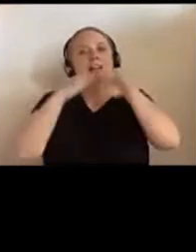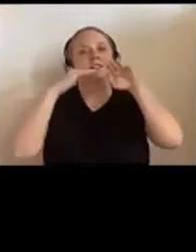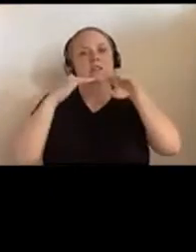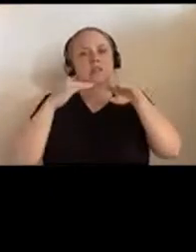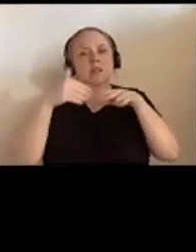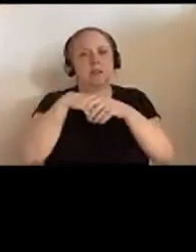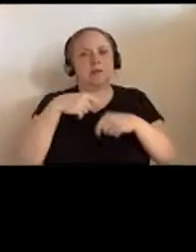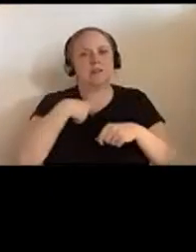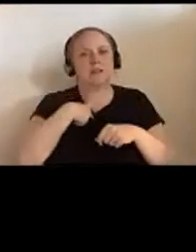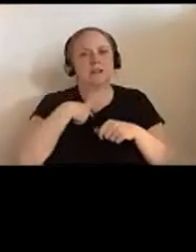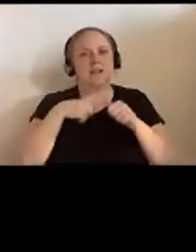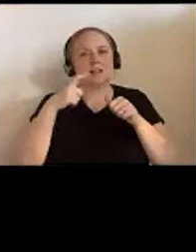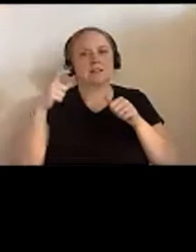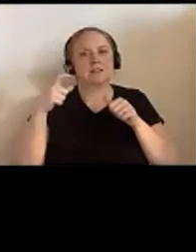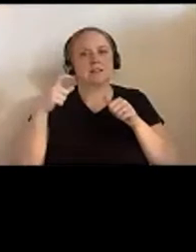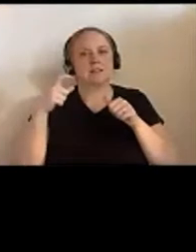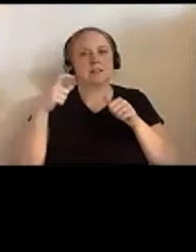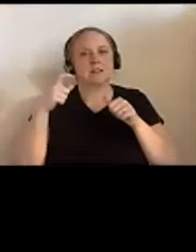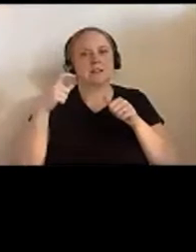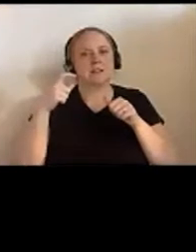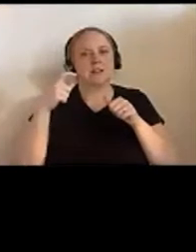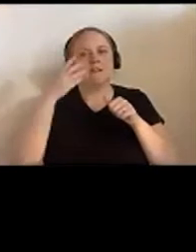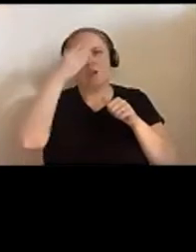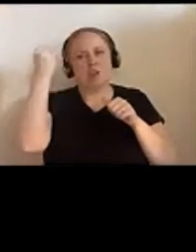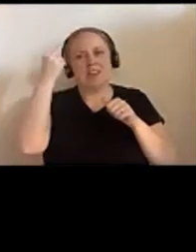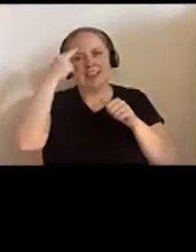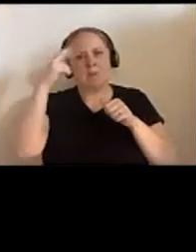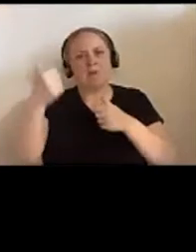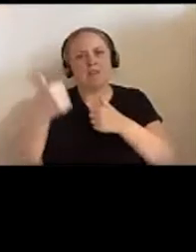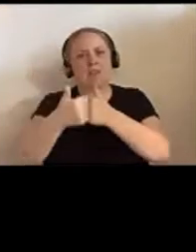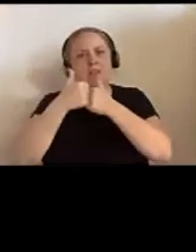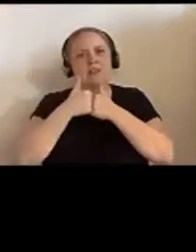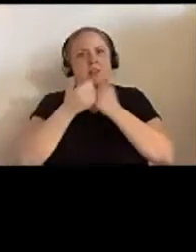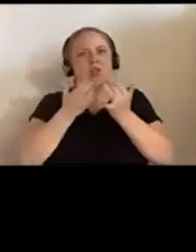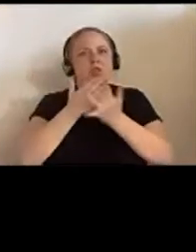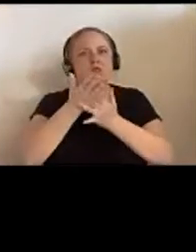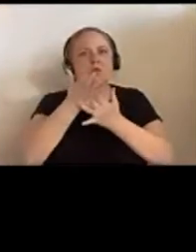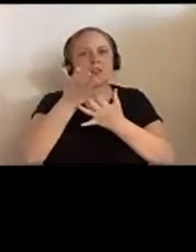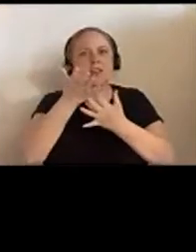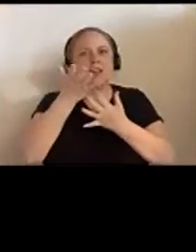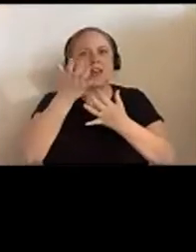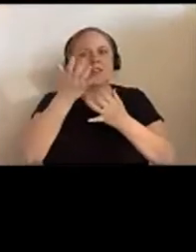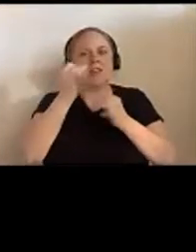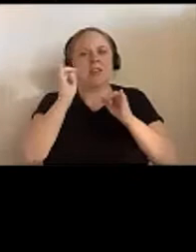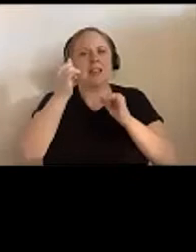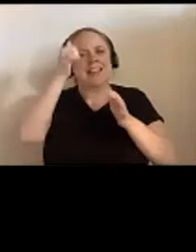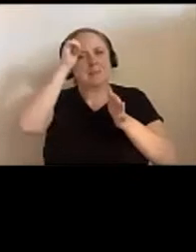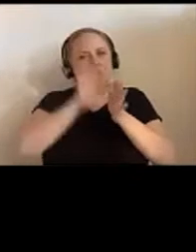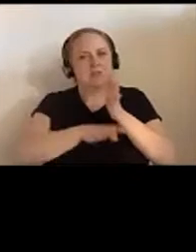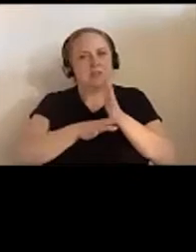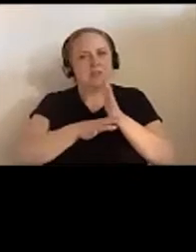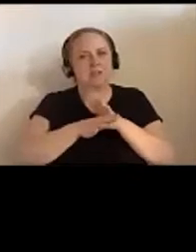And I've completely forgotten the name of the therapy, but basically you go through the experience with the therapist and you have